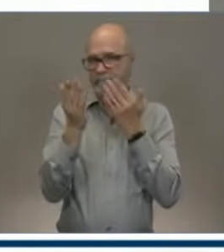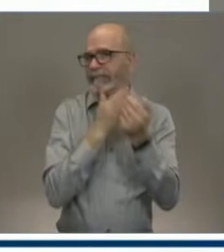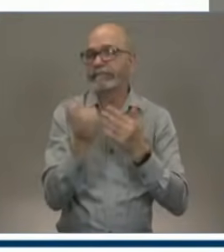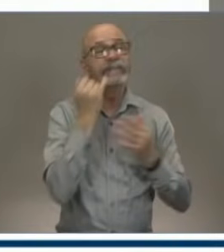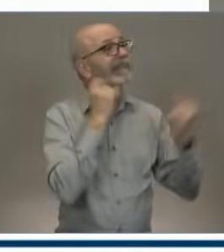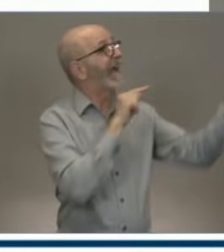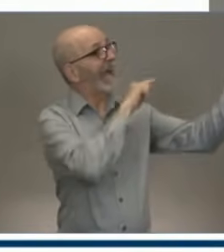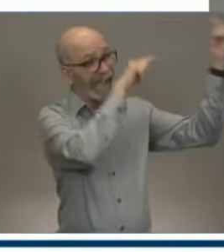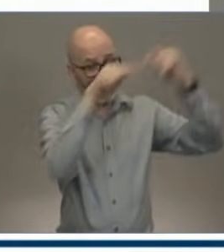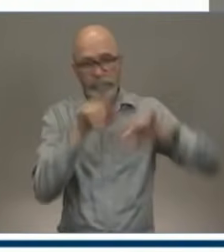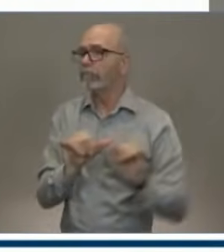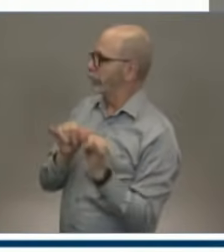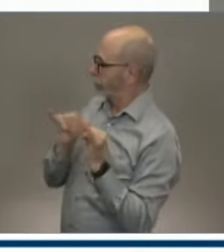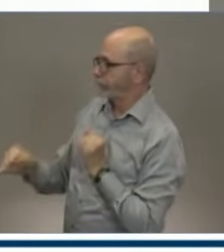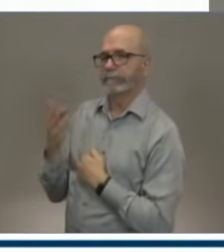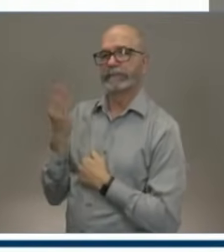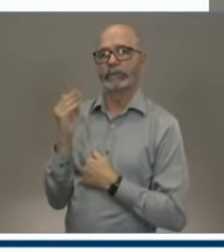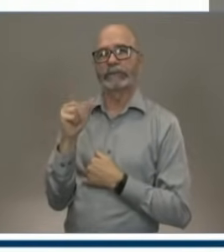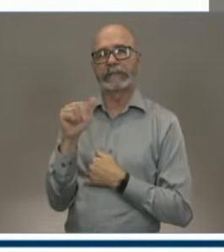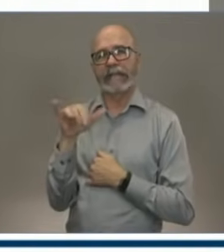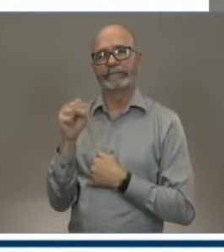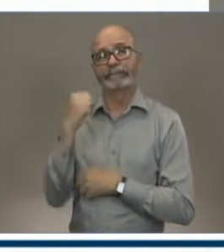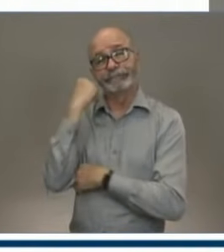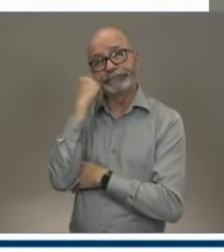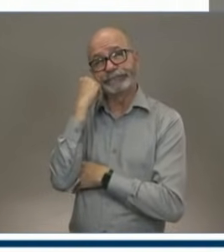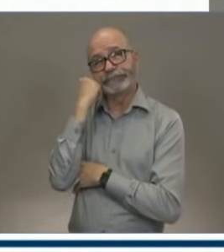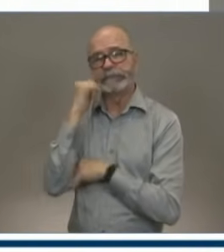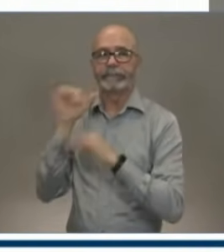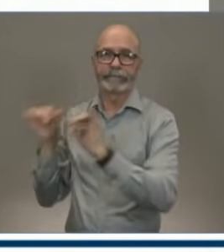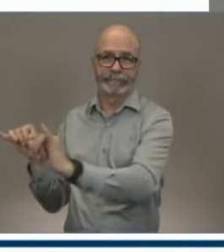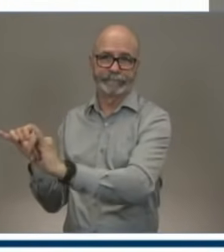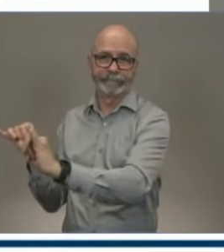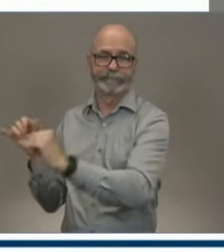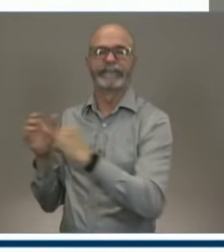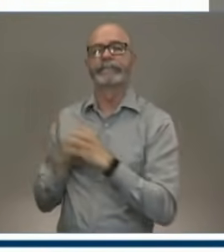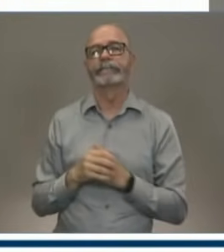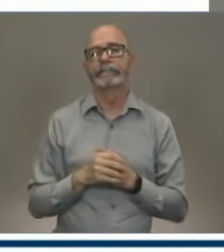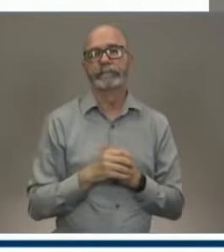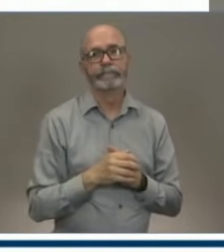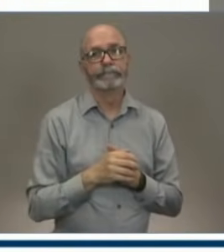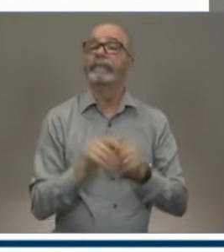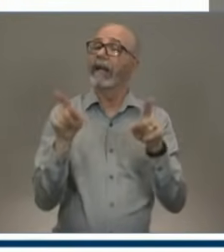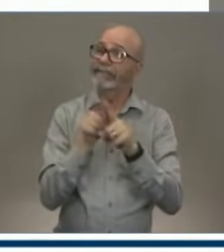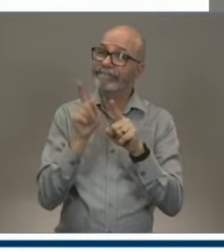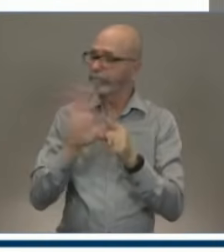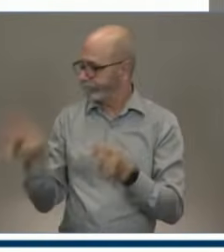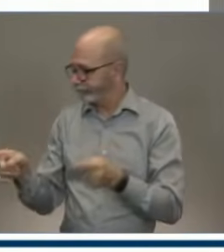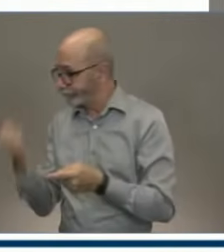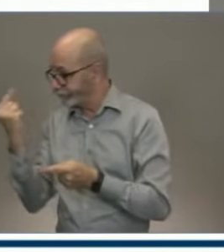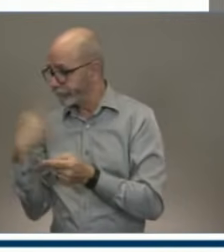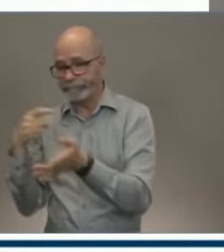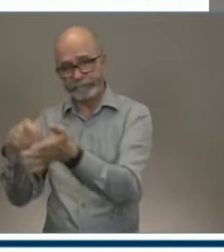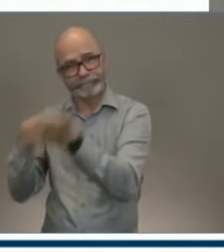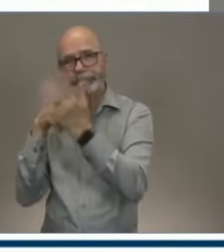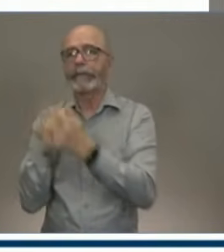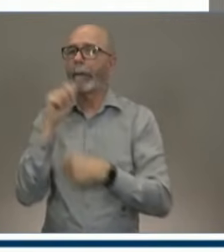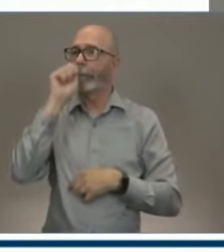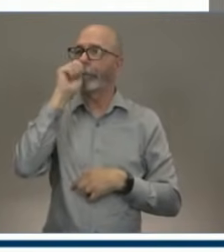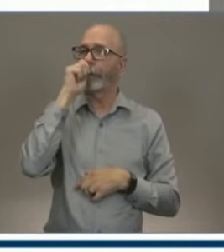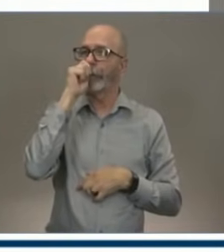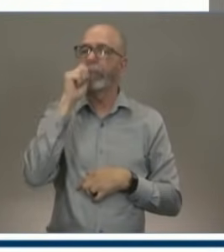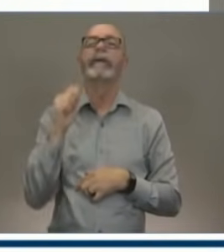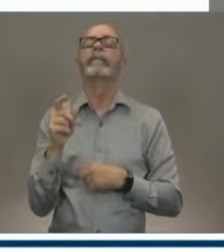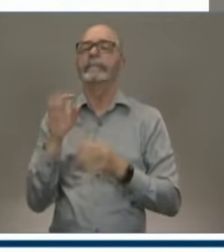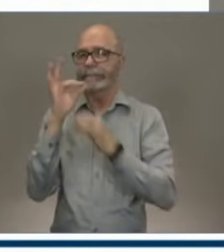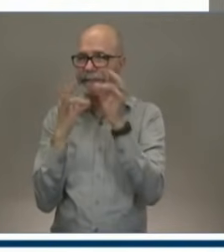days upon arrival, and we're asking them to be tested halfway through that quarantine period. We know